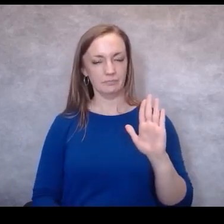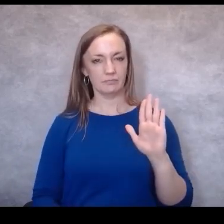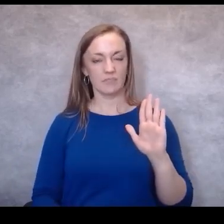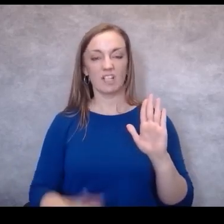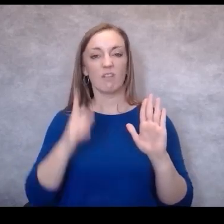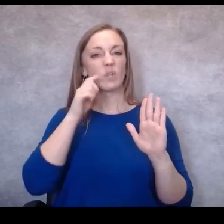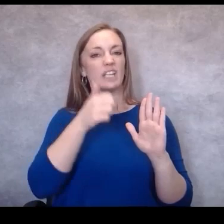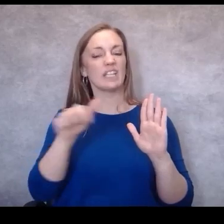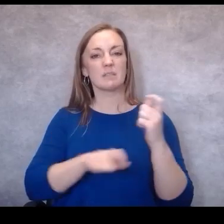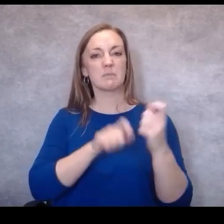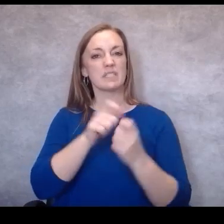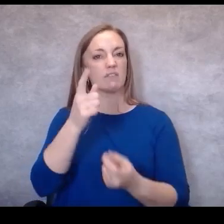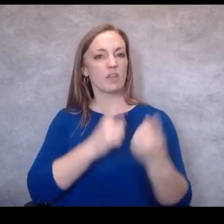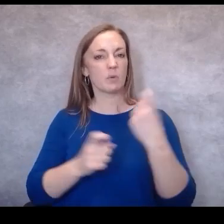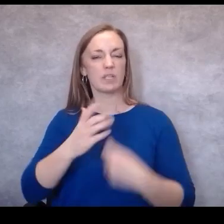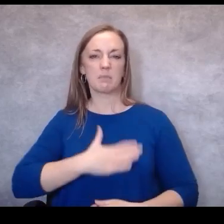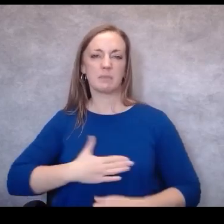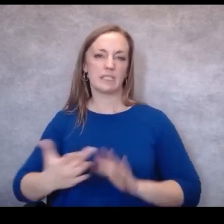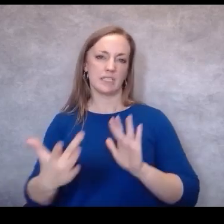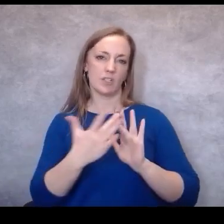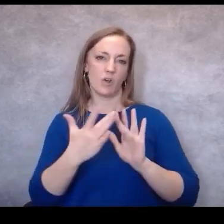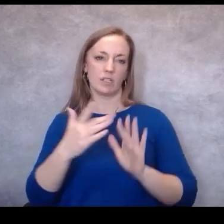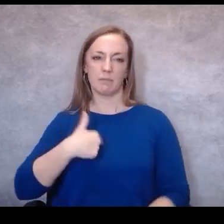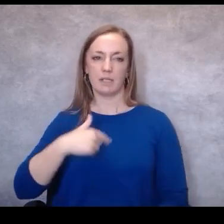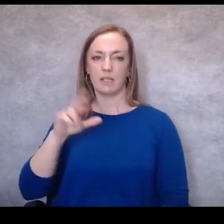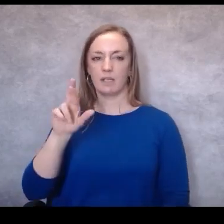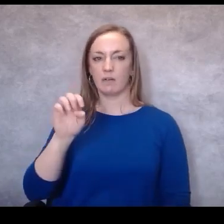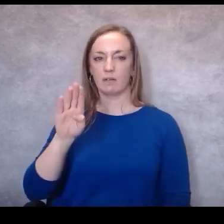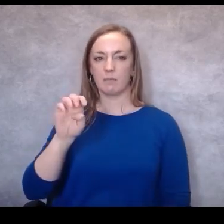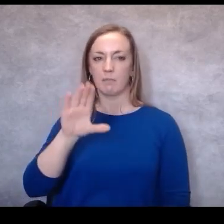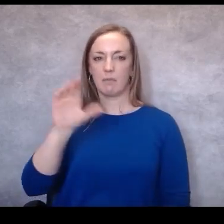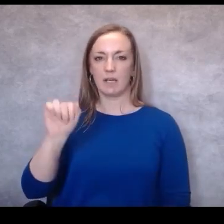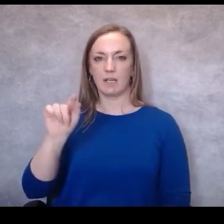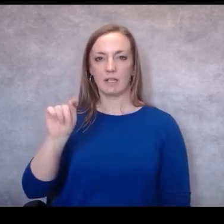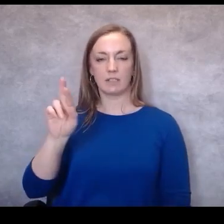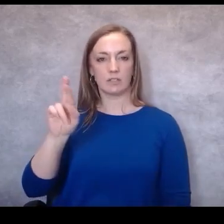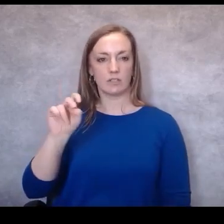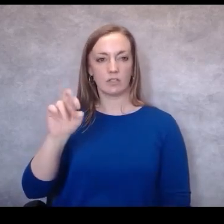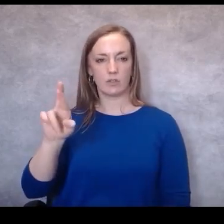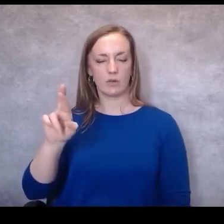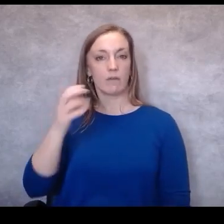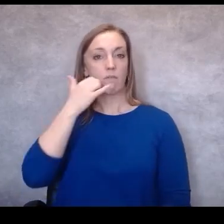For any questions, please contact me, Rebecca Turner. I can be reached at